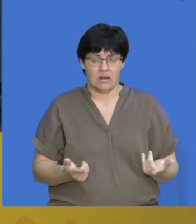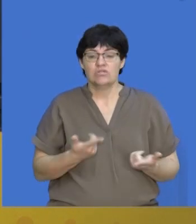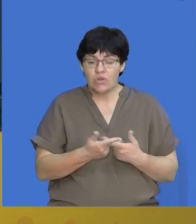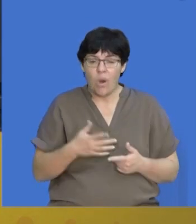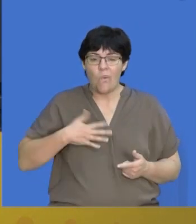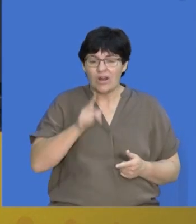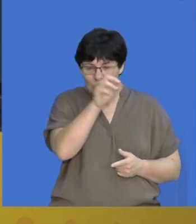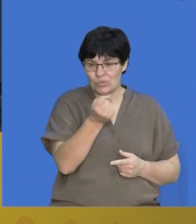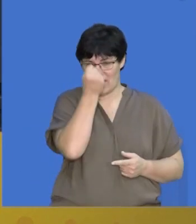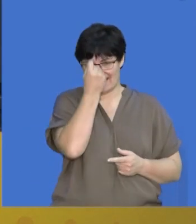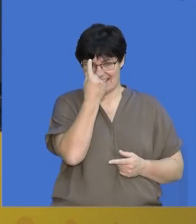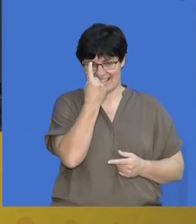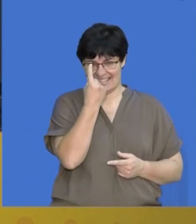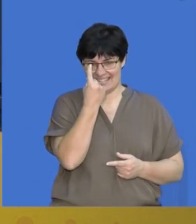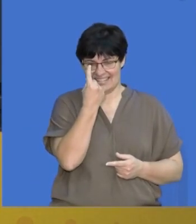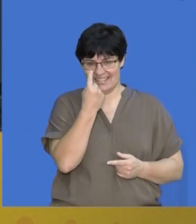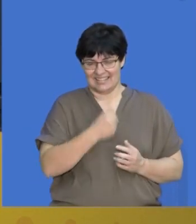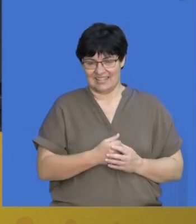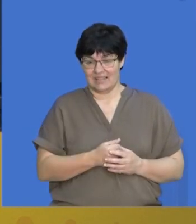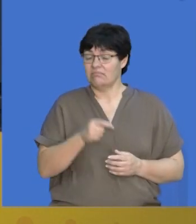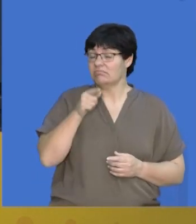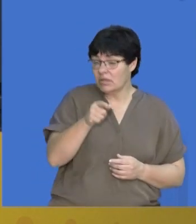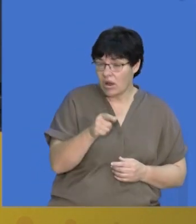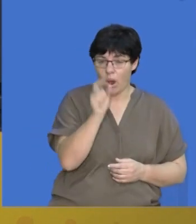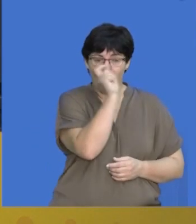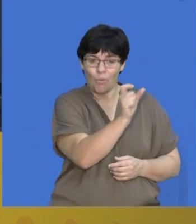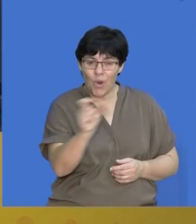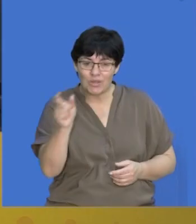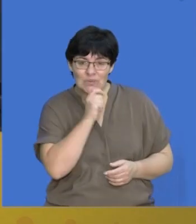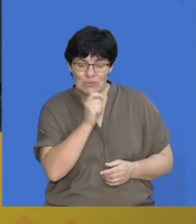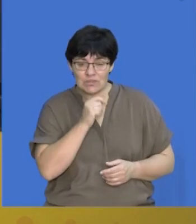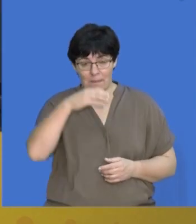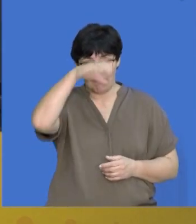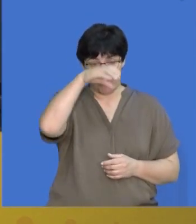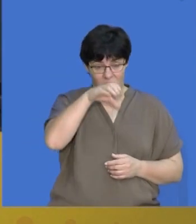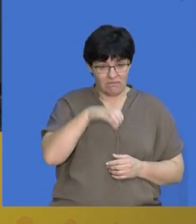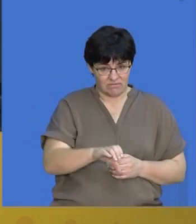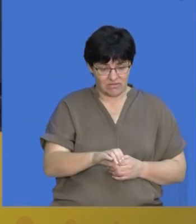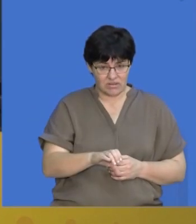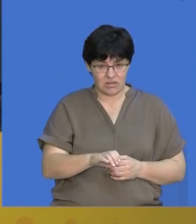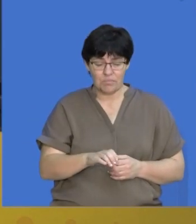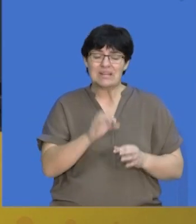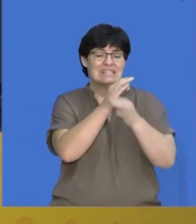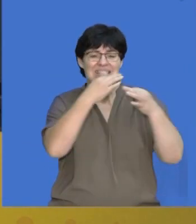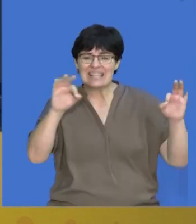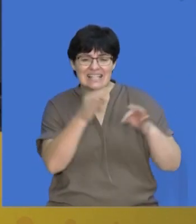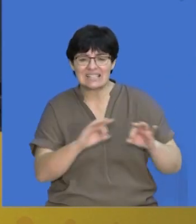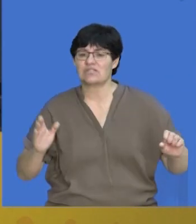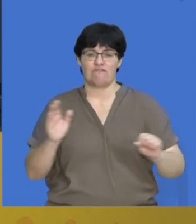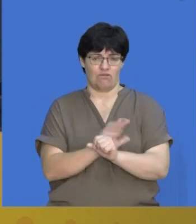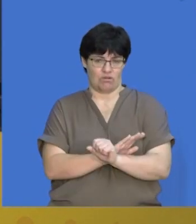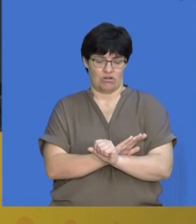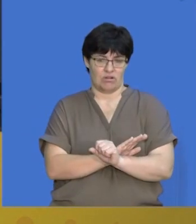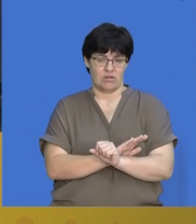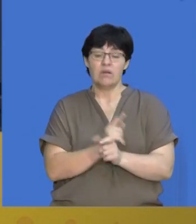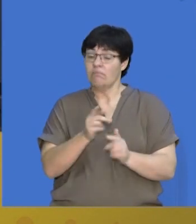get to you guys, that you and the words that you use in your paragraph in full sentences is going to